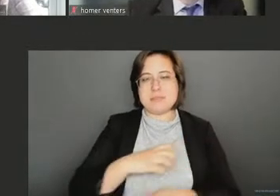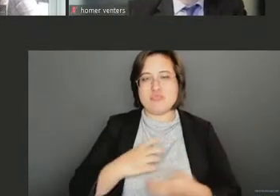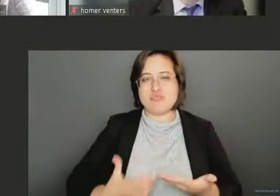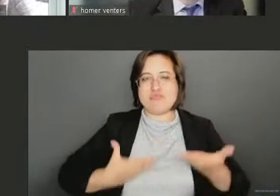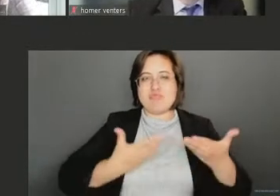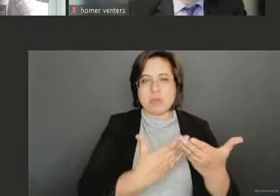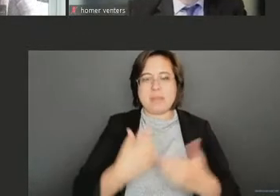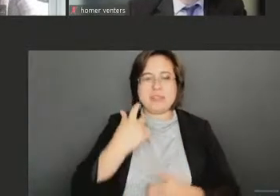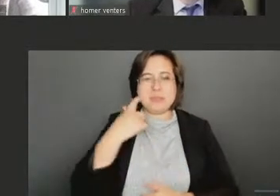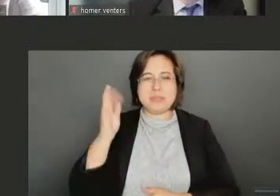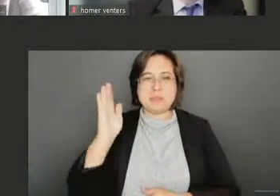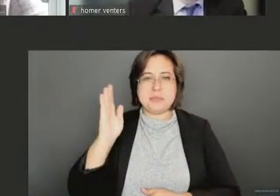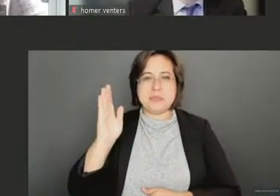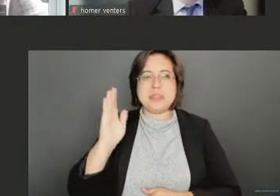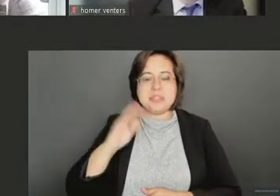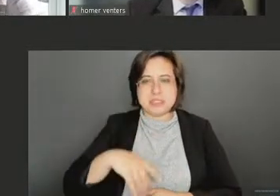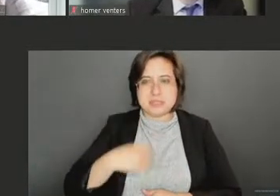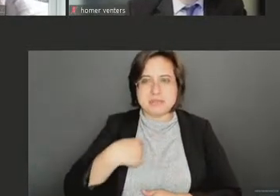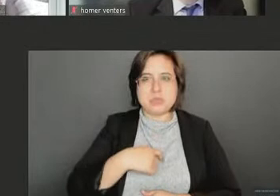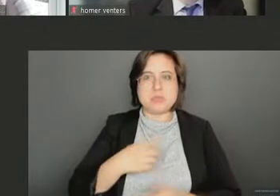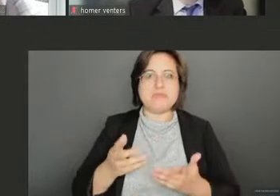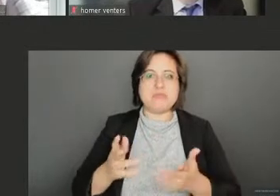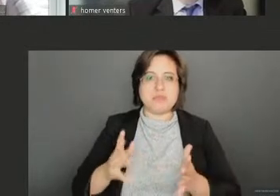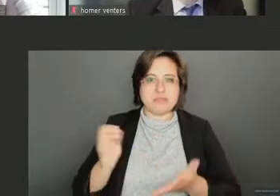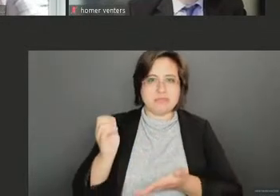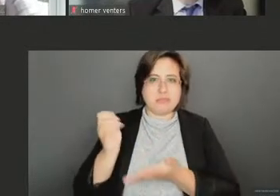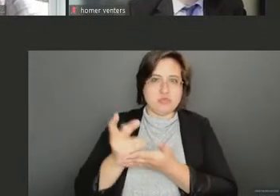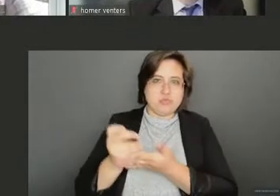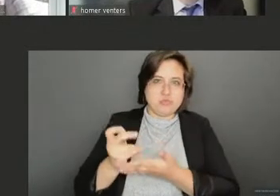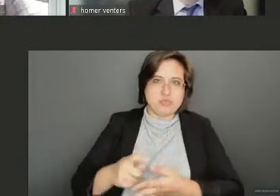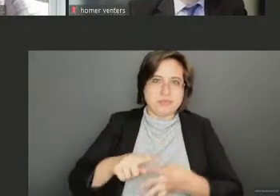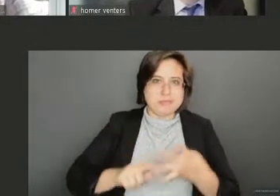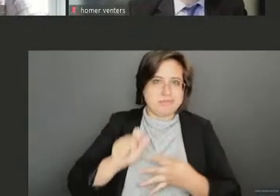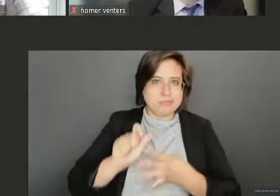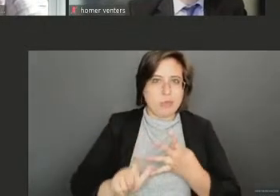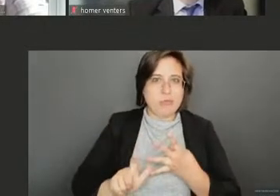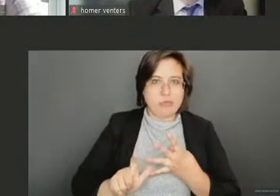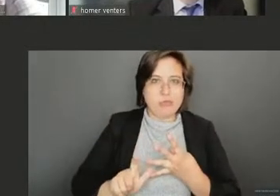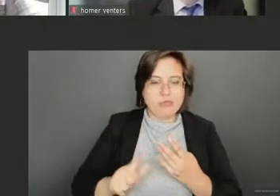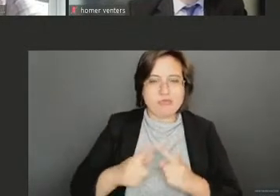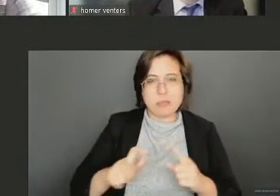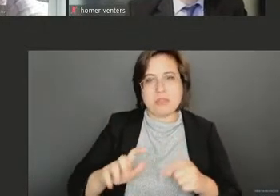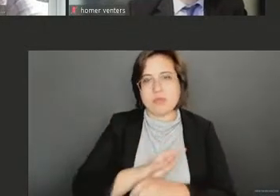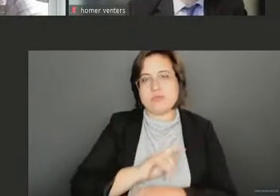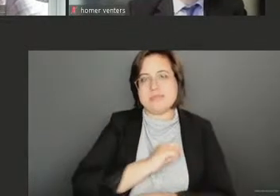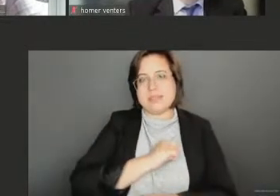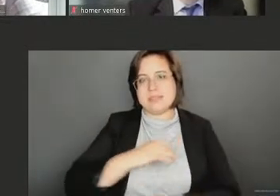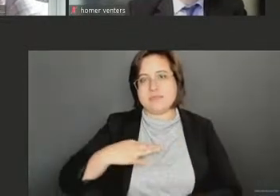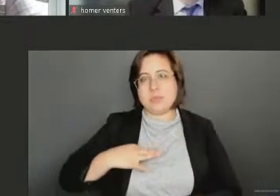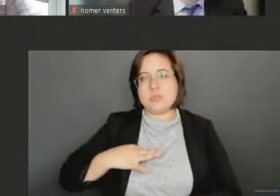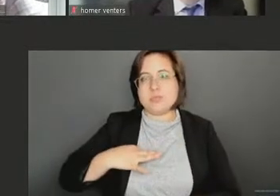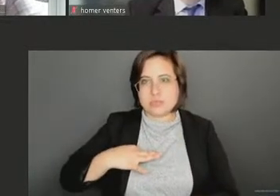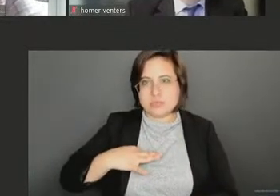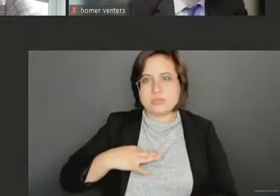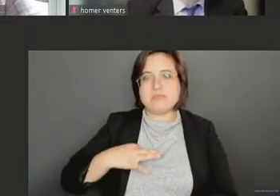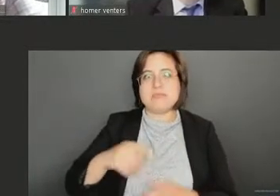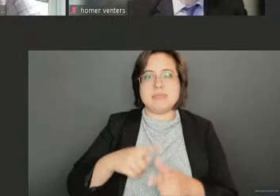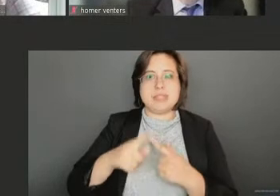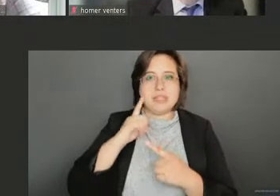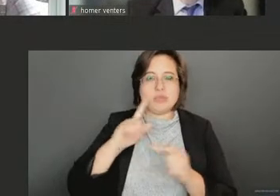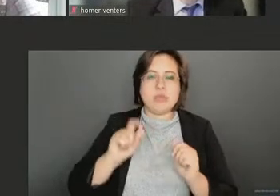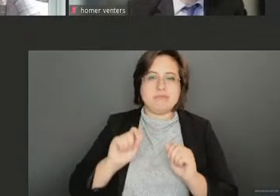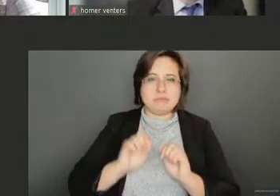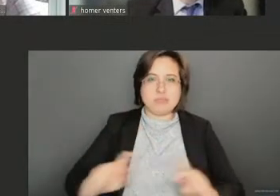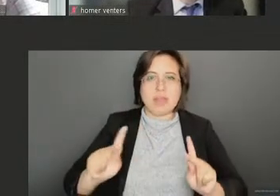presented today have just been approved by the full task force. Will return to the respective subcommittees